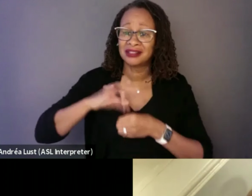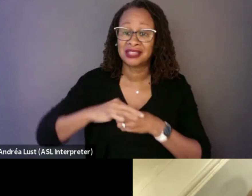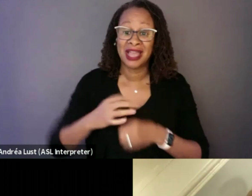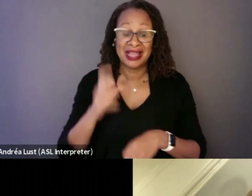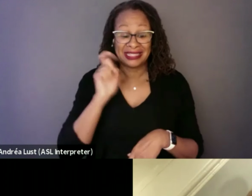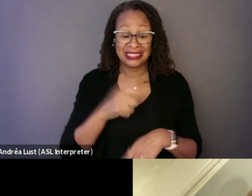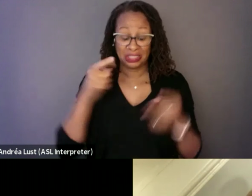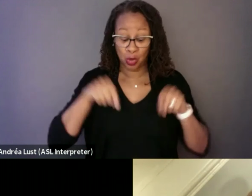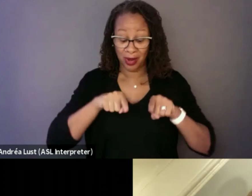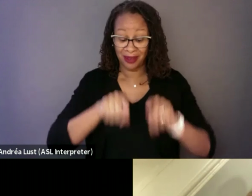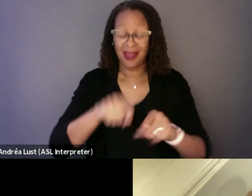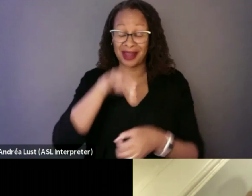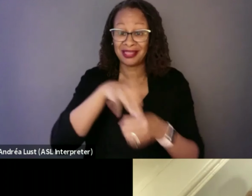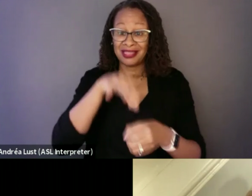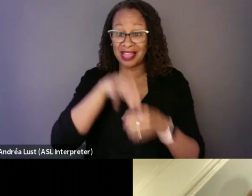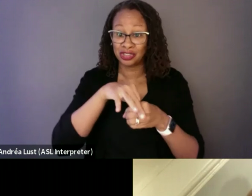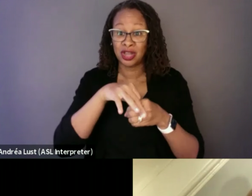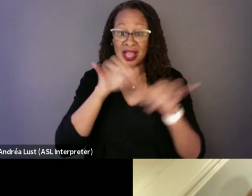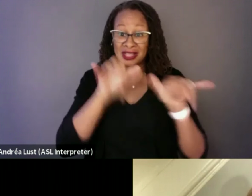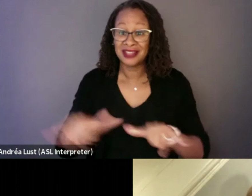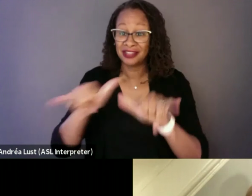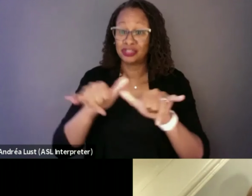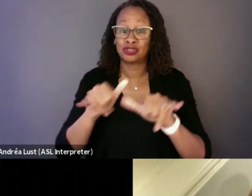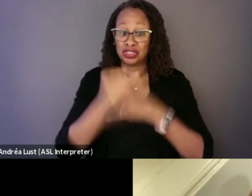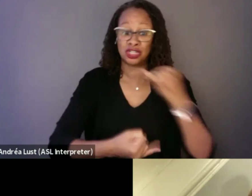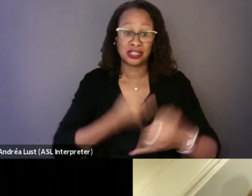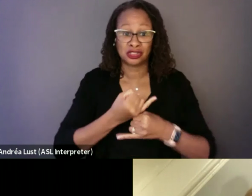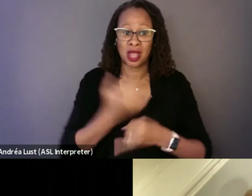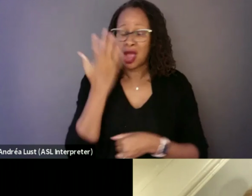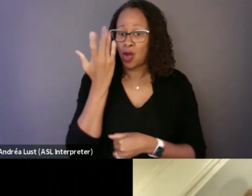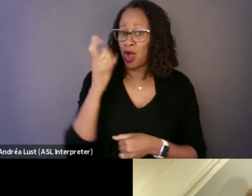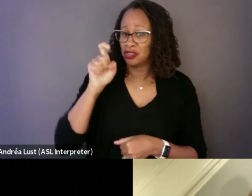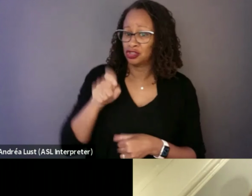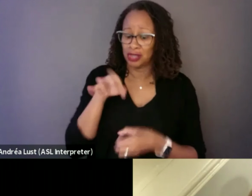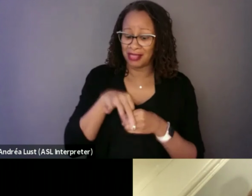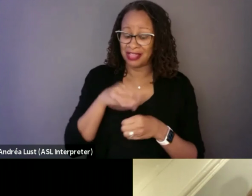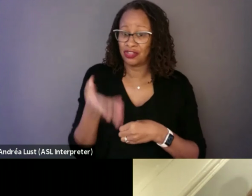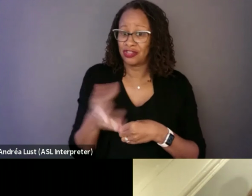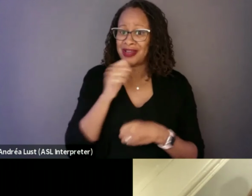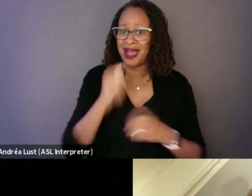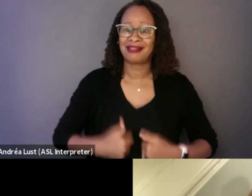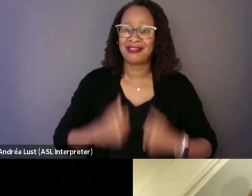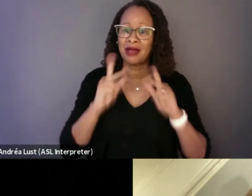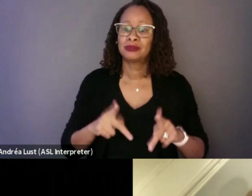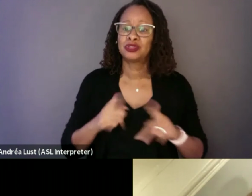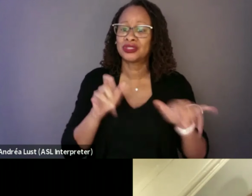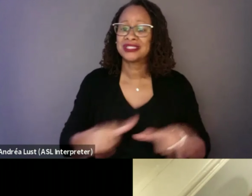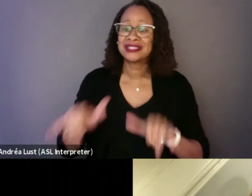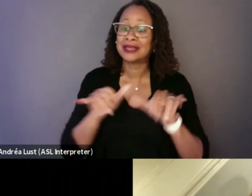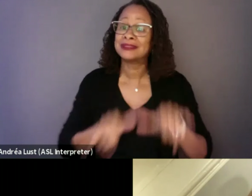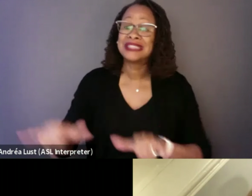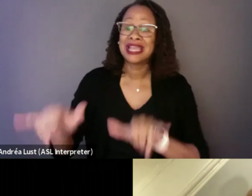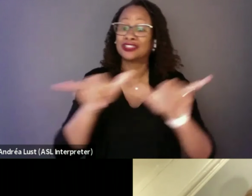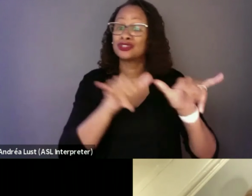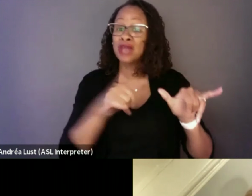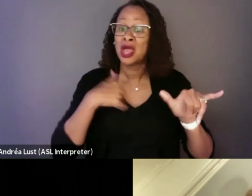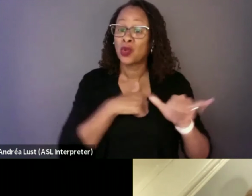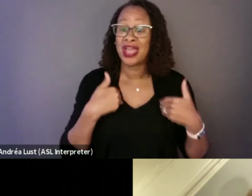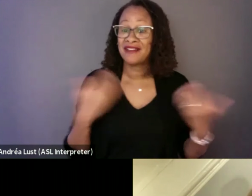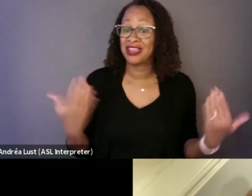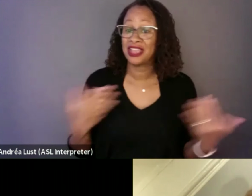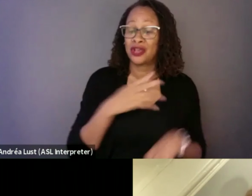election standards internationally. Why should an election there not live up to the same standards that we have here in Denmark,